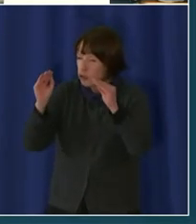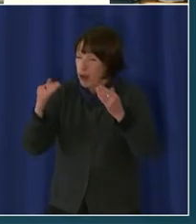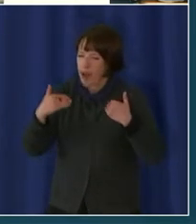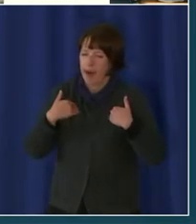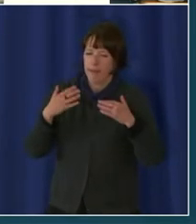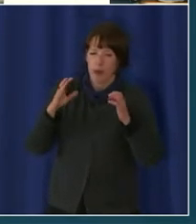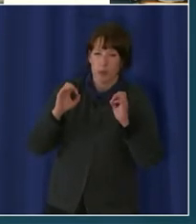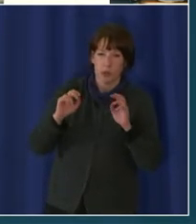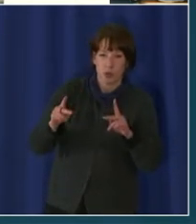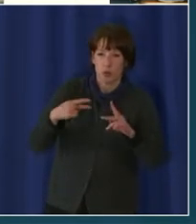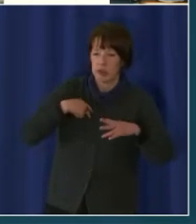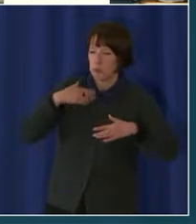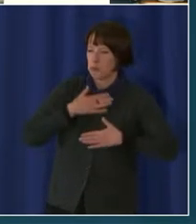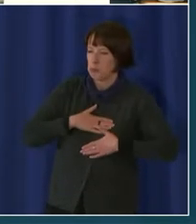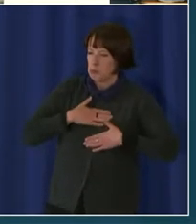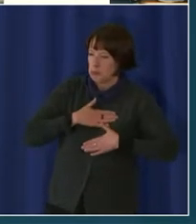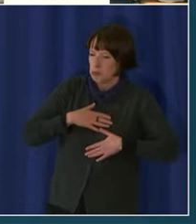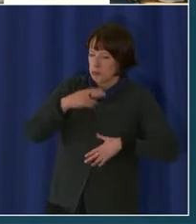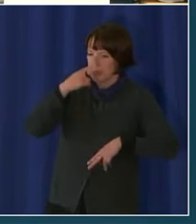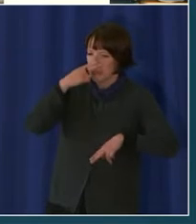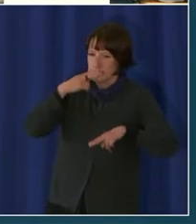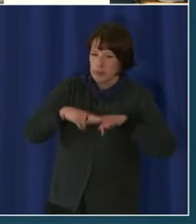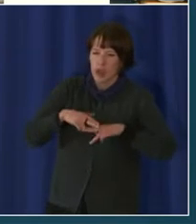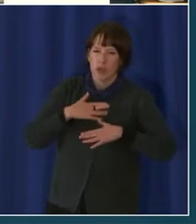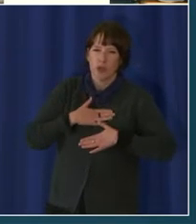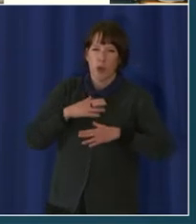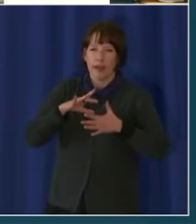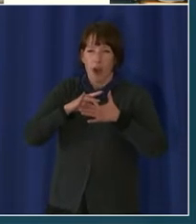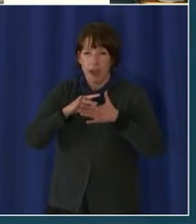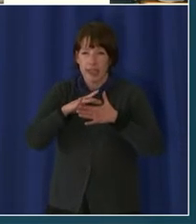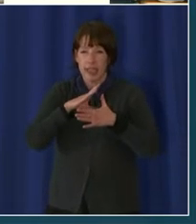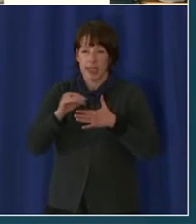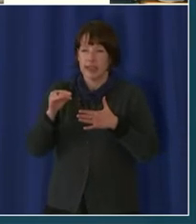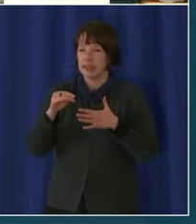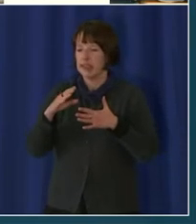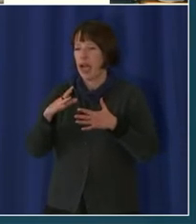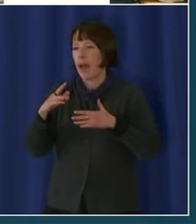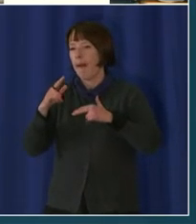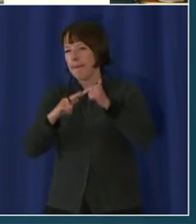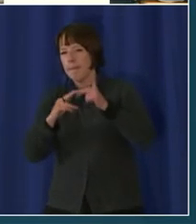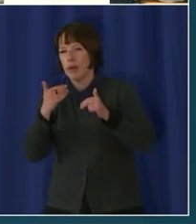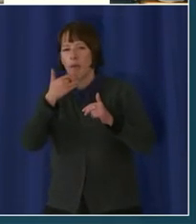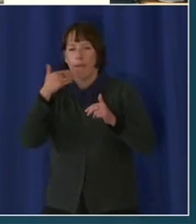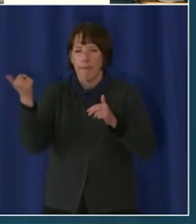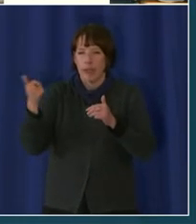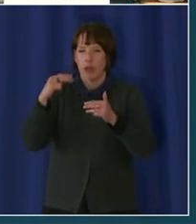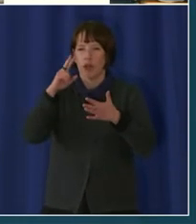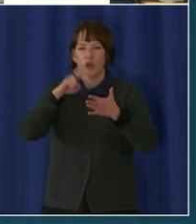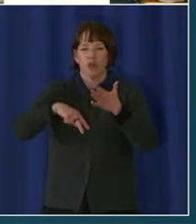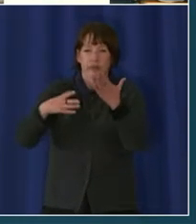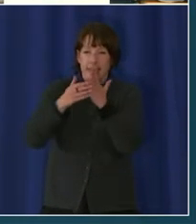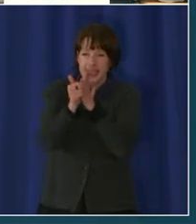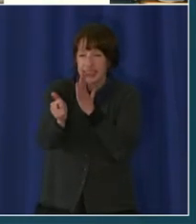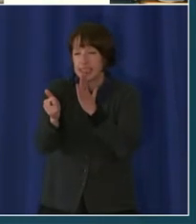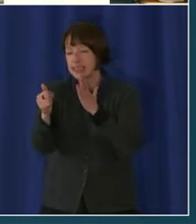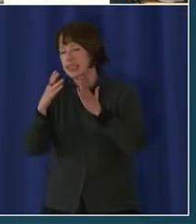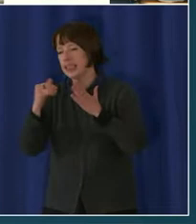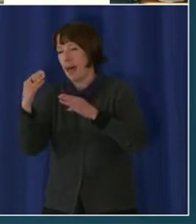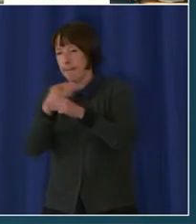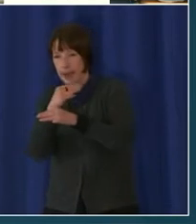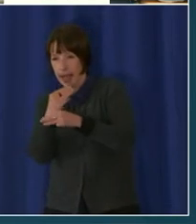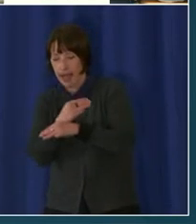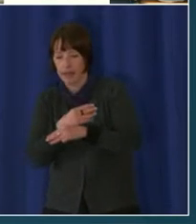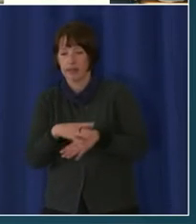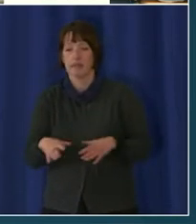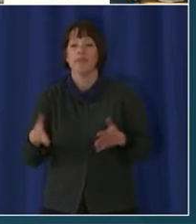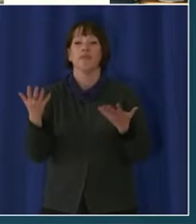an opportunity to have fun with content while strengthening core literacy and math skills. They'll eat lunch,